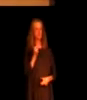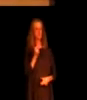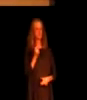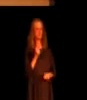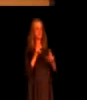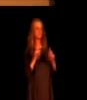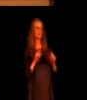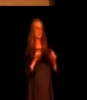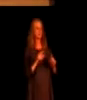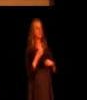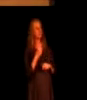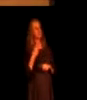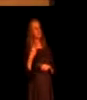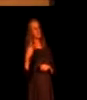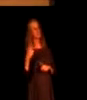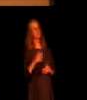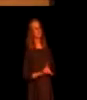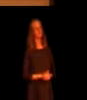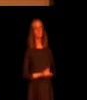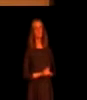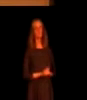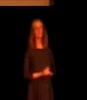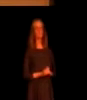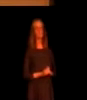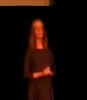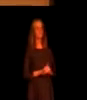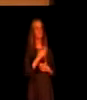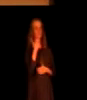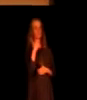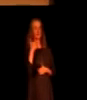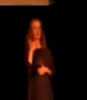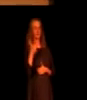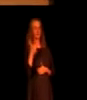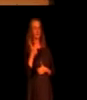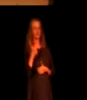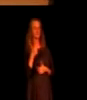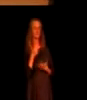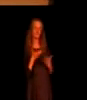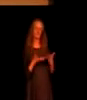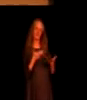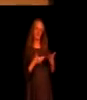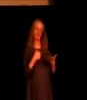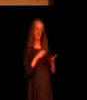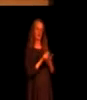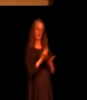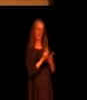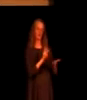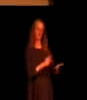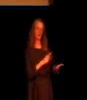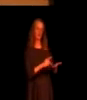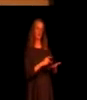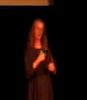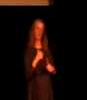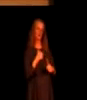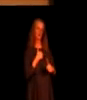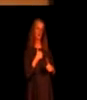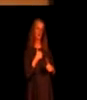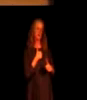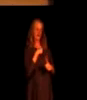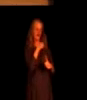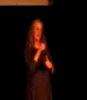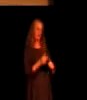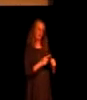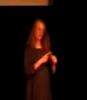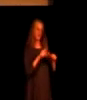Testing 1, 2, 3. You'd think I could have a poem or something. Not very original